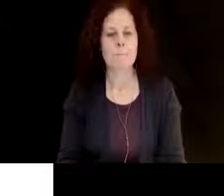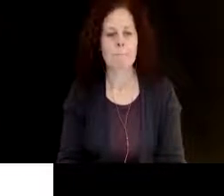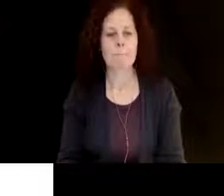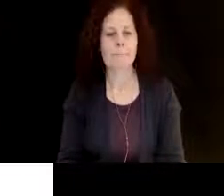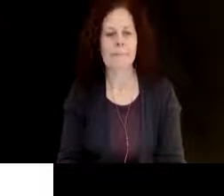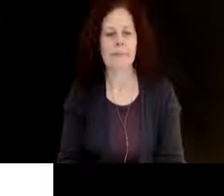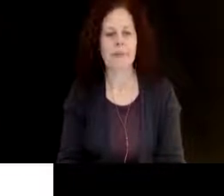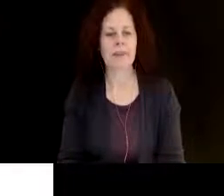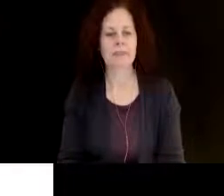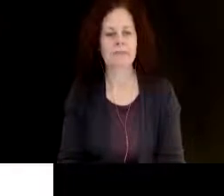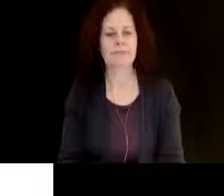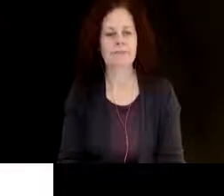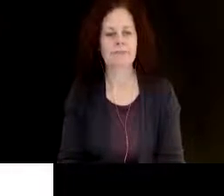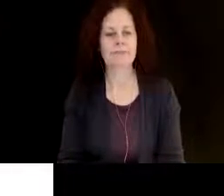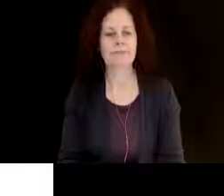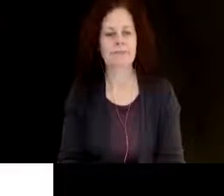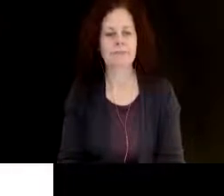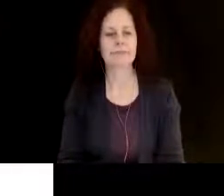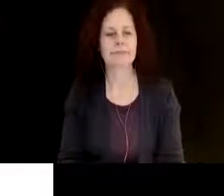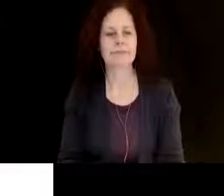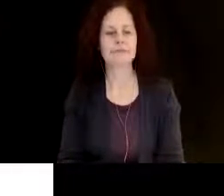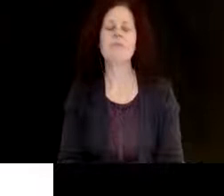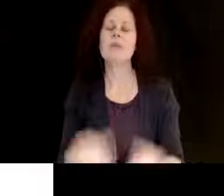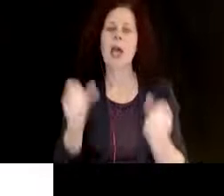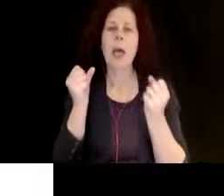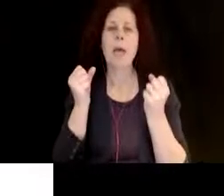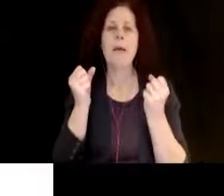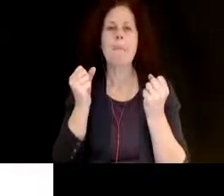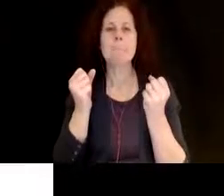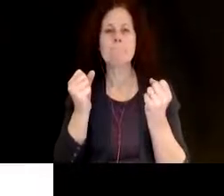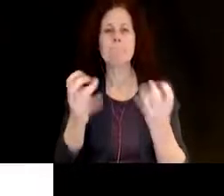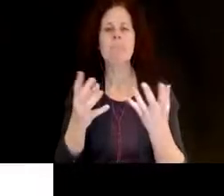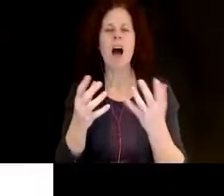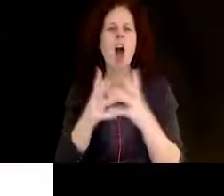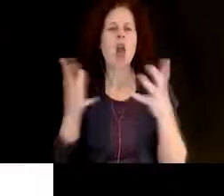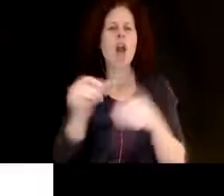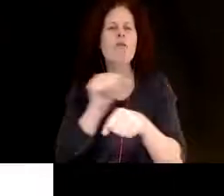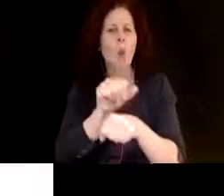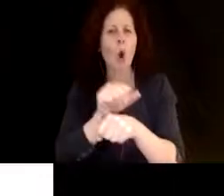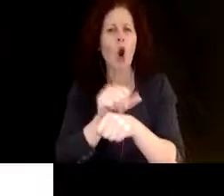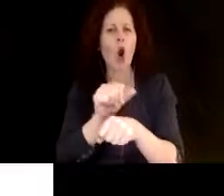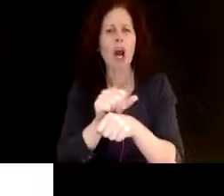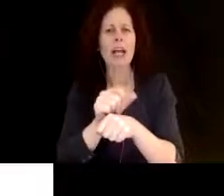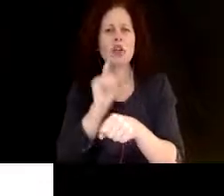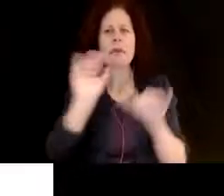Largely, it's that many efforts to further engage municipalities with the tools they need went